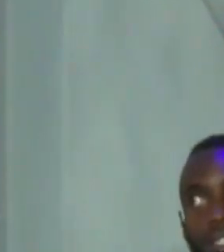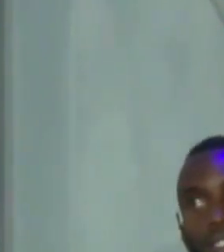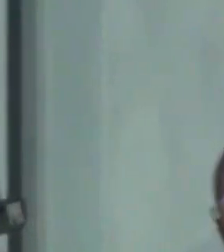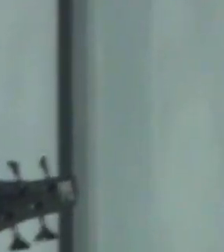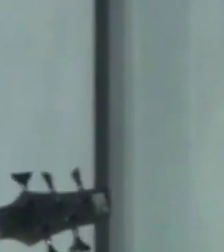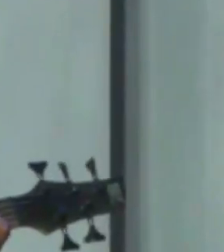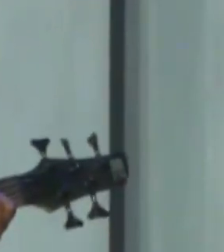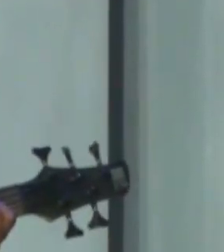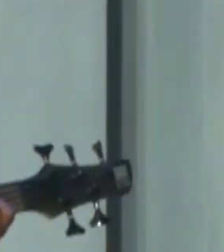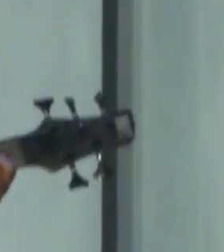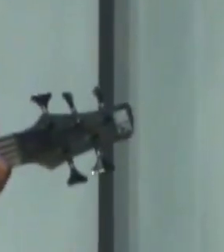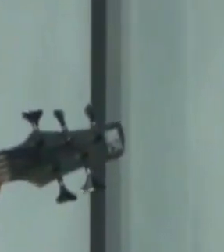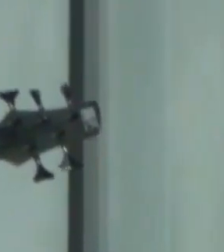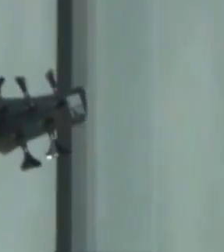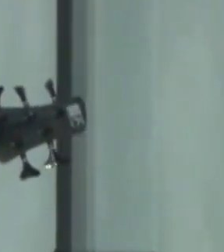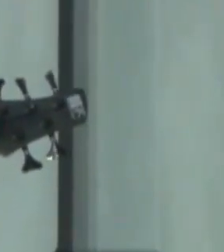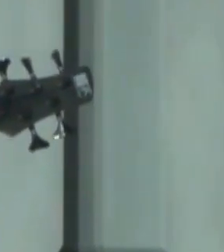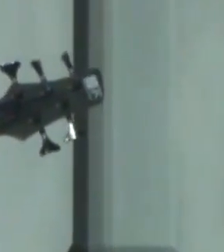praised.